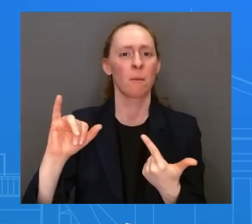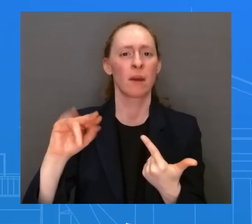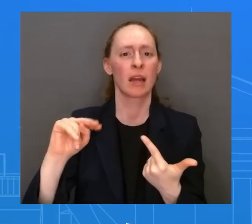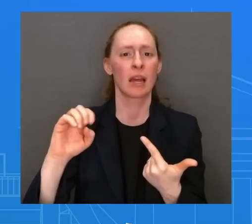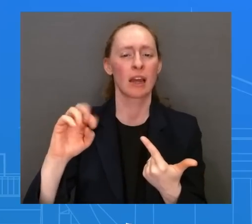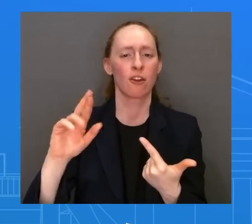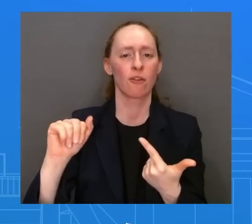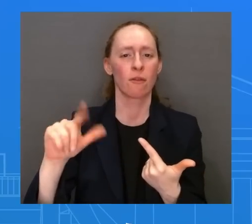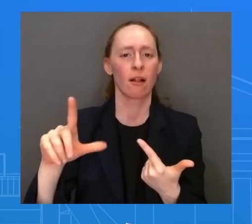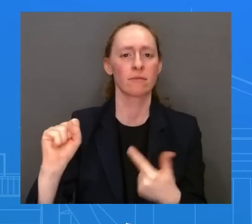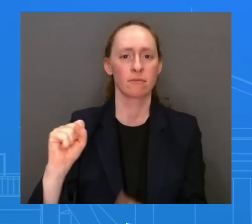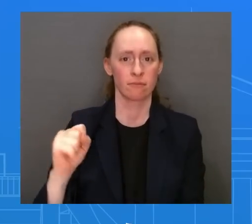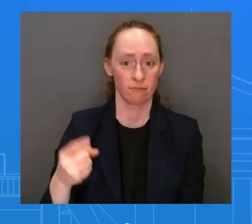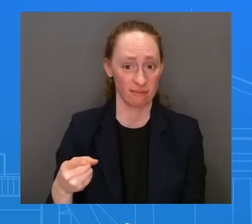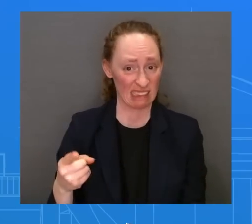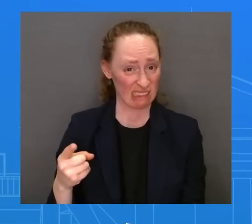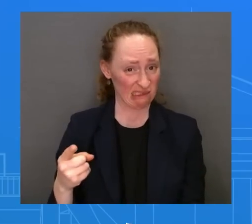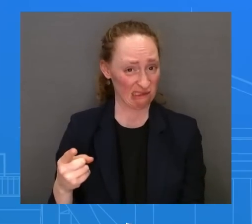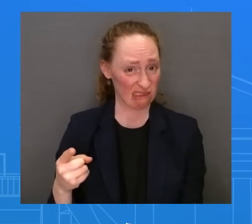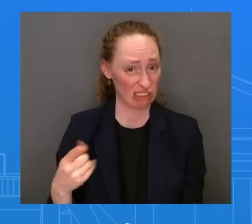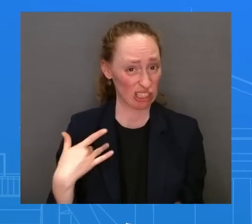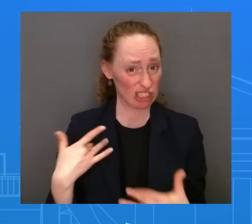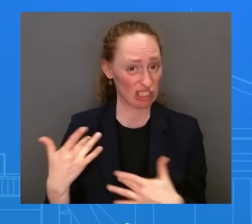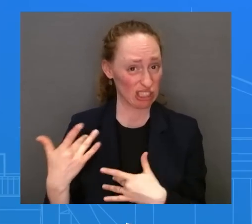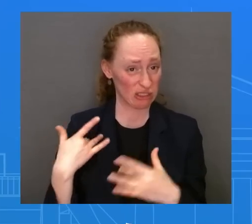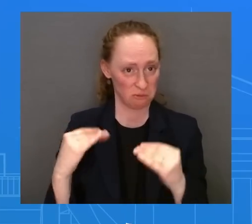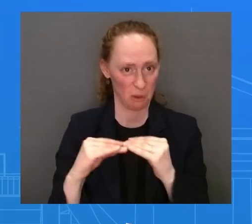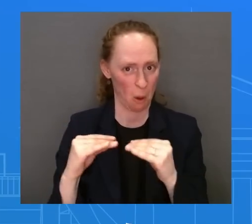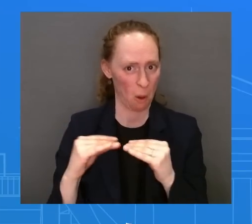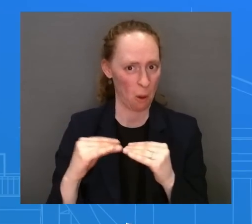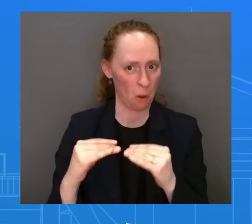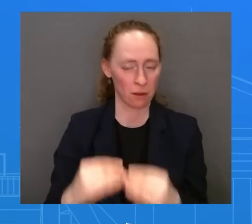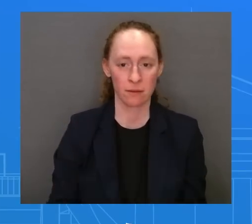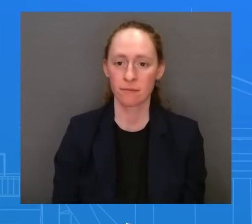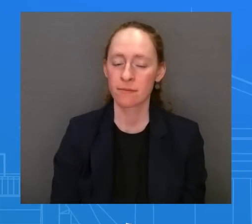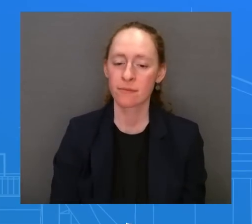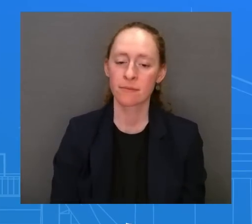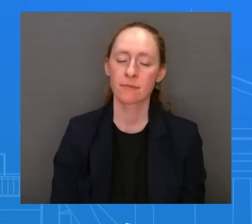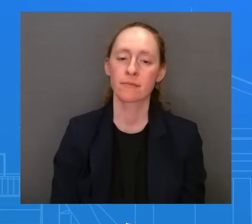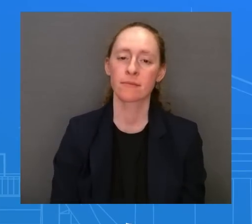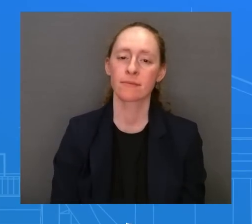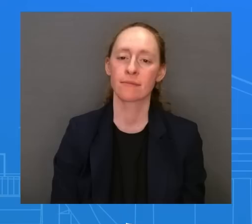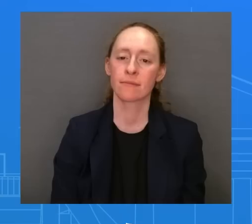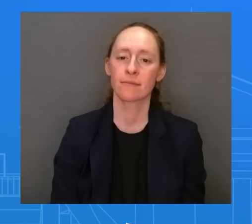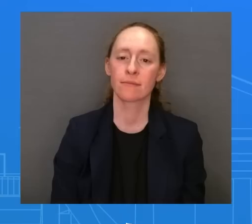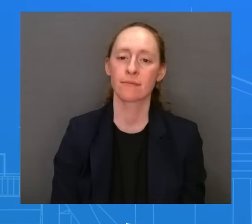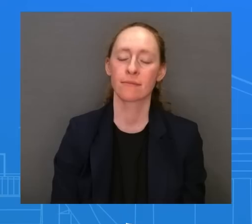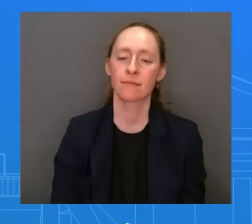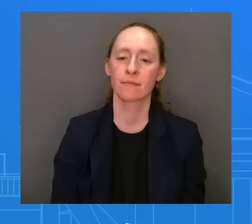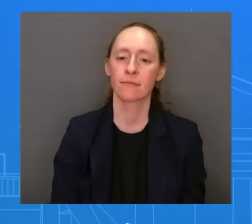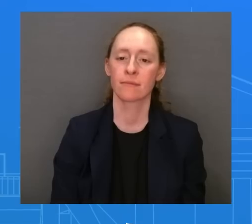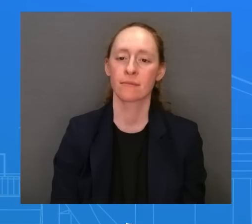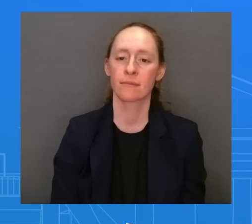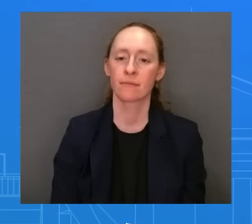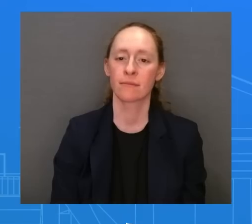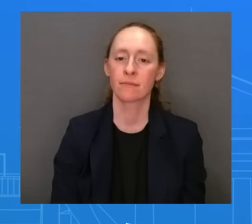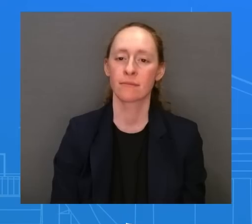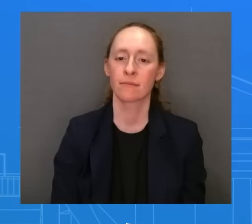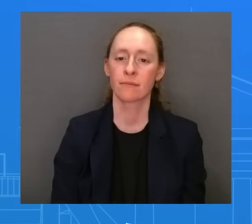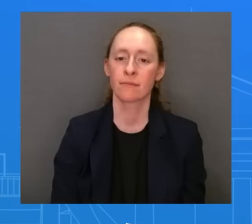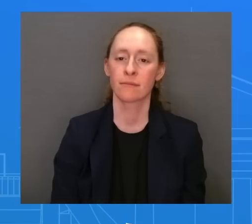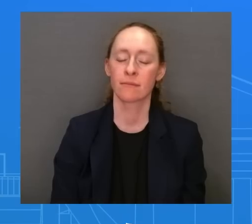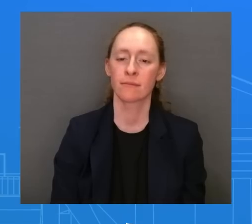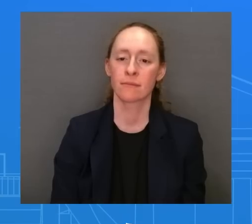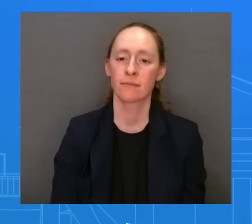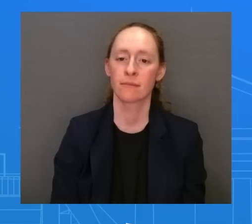can you share some comments about it we uh look our view every country's got to take their own view here of